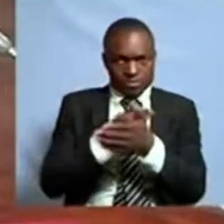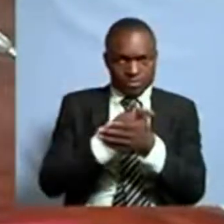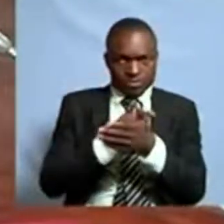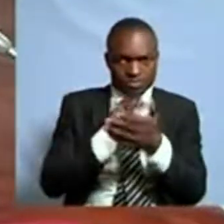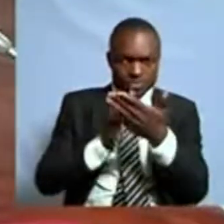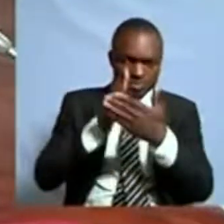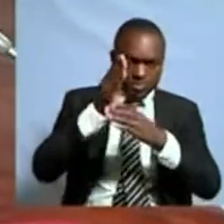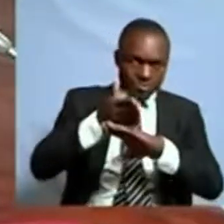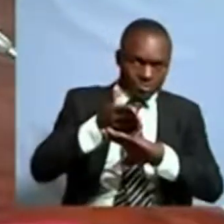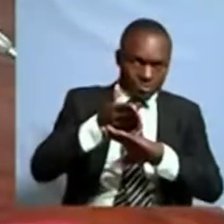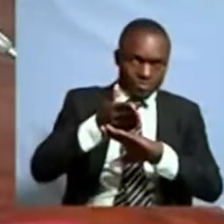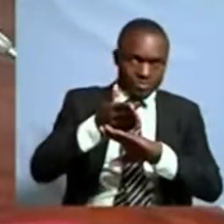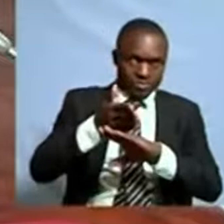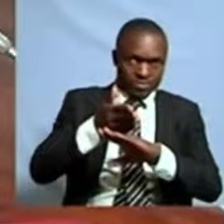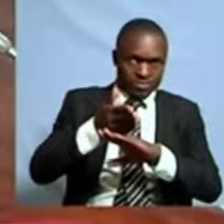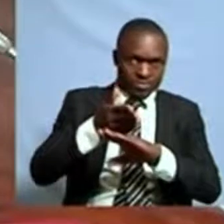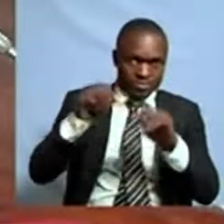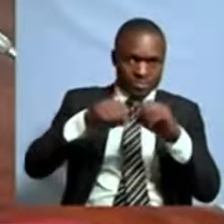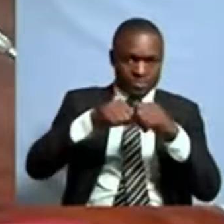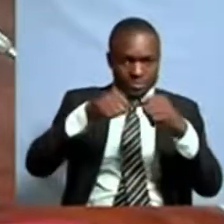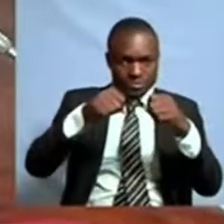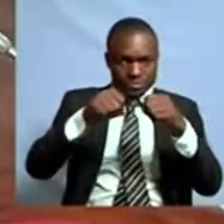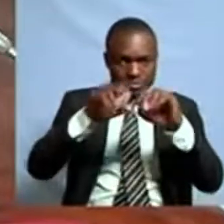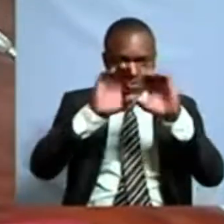after section 2.